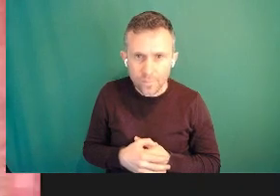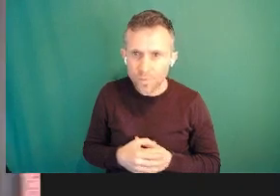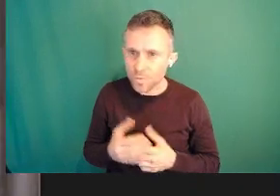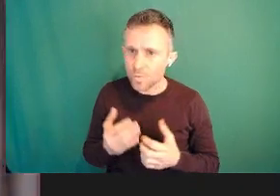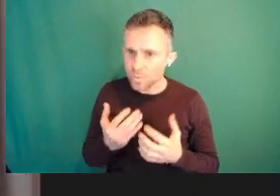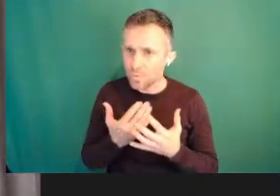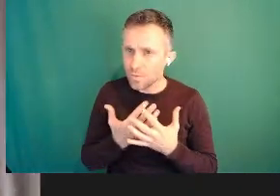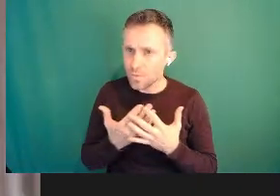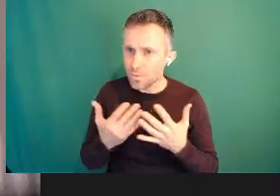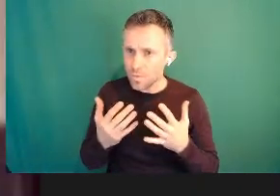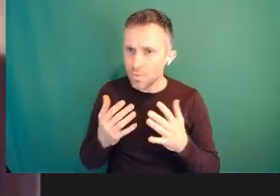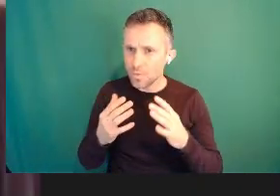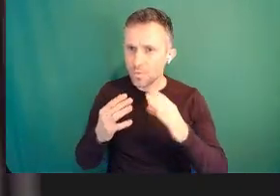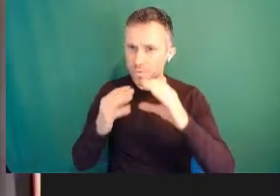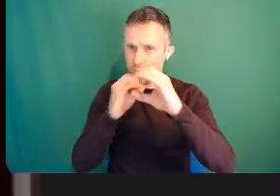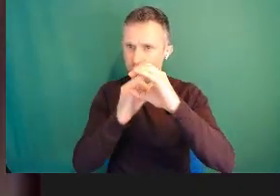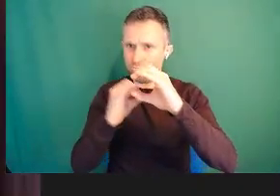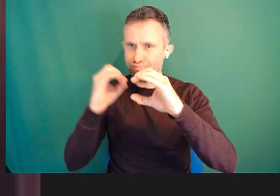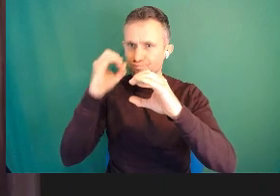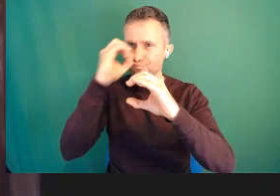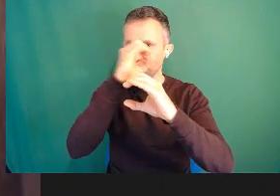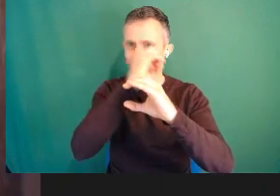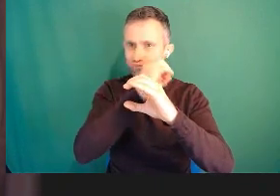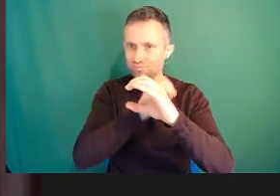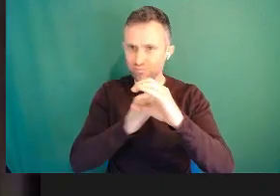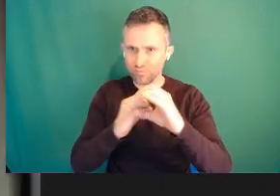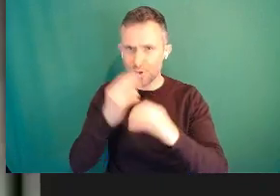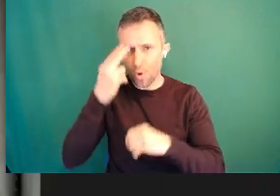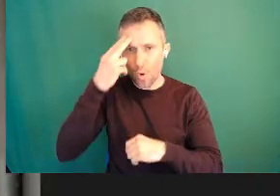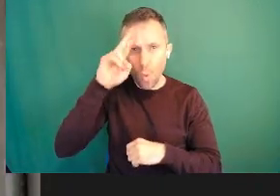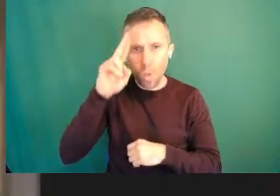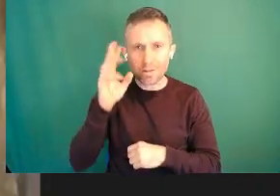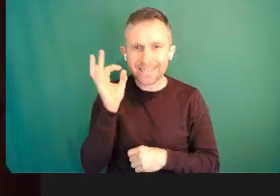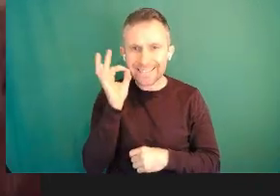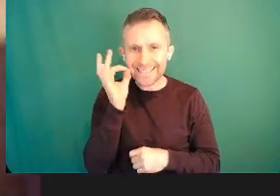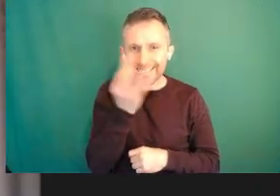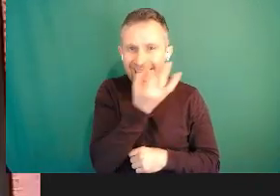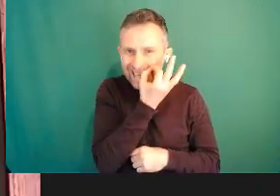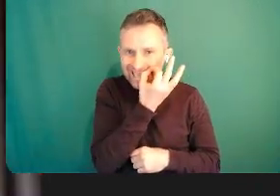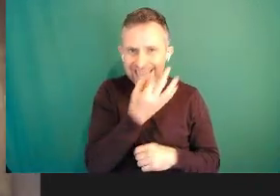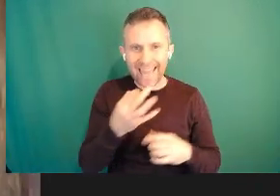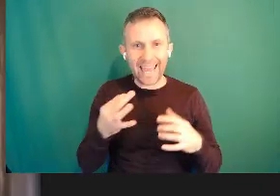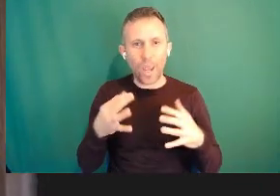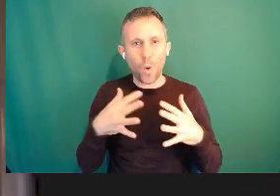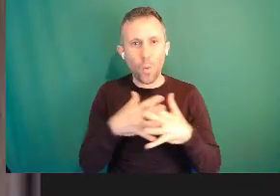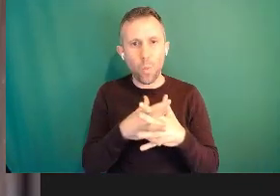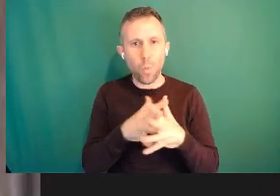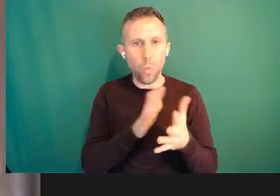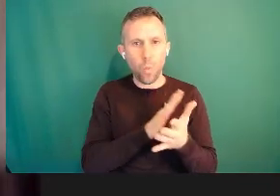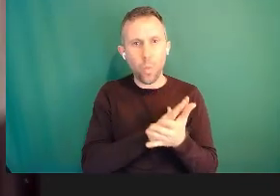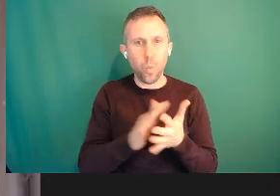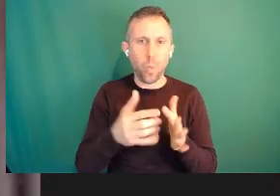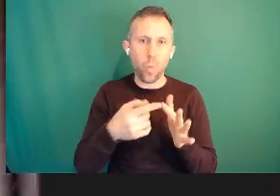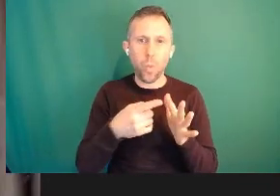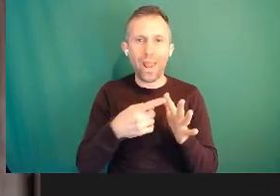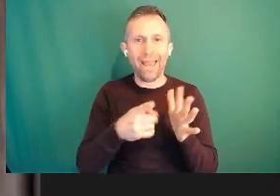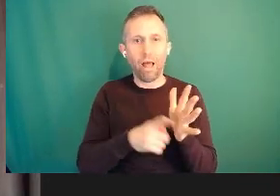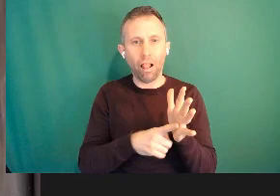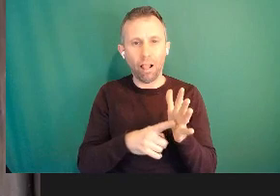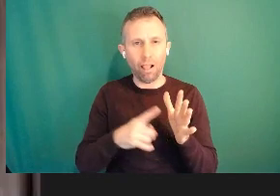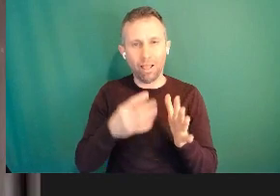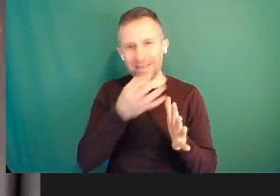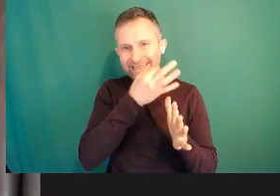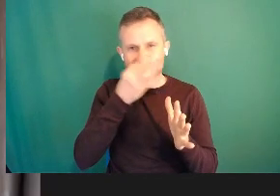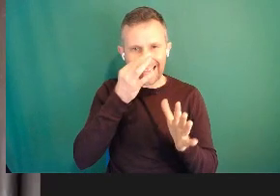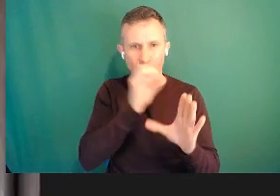wheel pattern, it's called. And that's a witch's mark. The kind of more traditional idea of a witch's mark